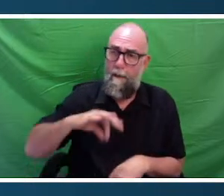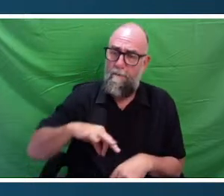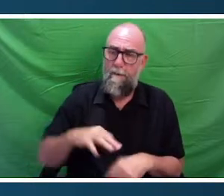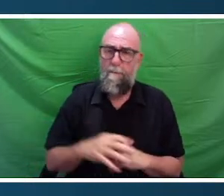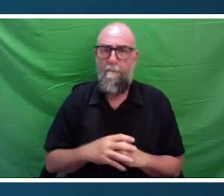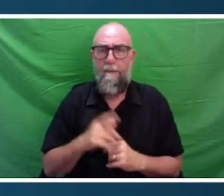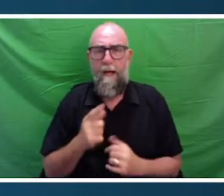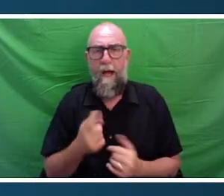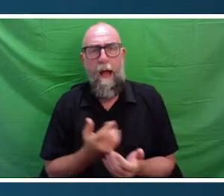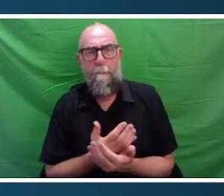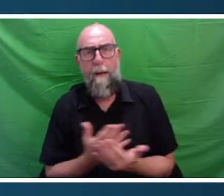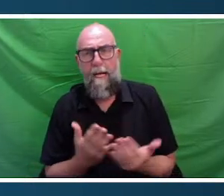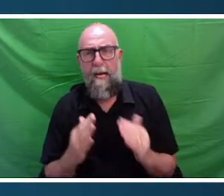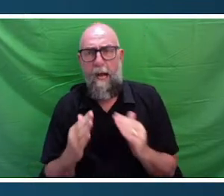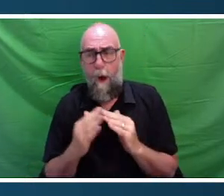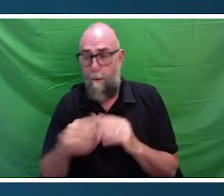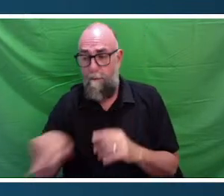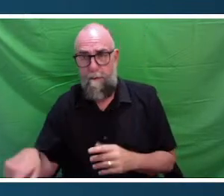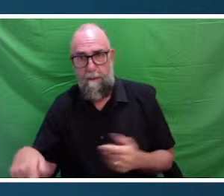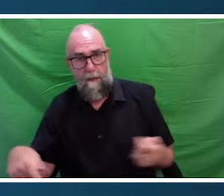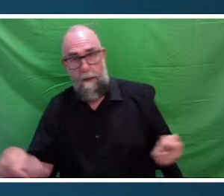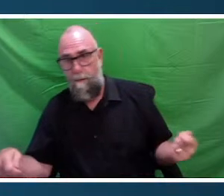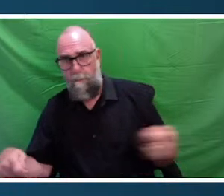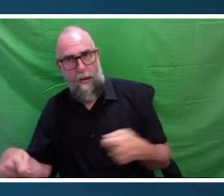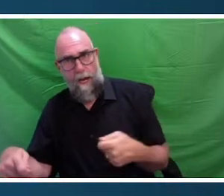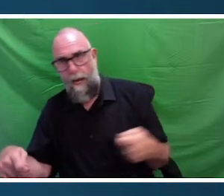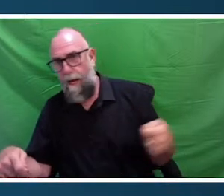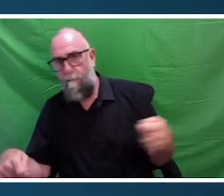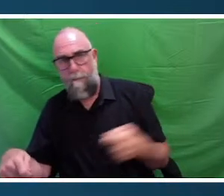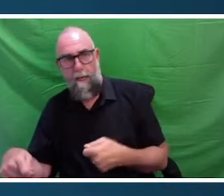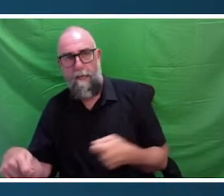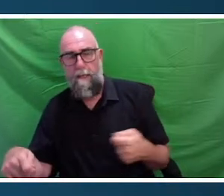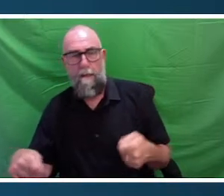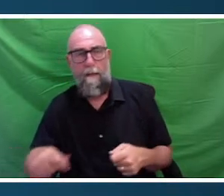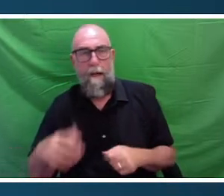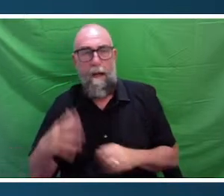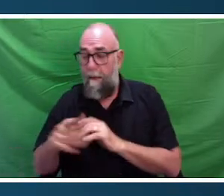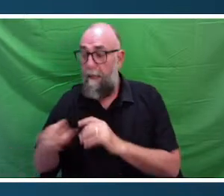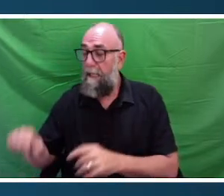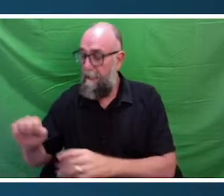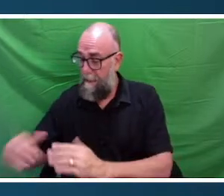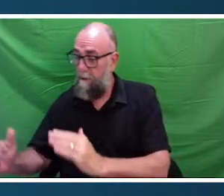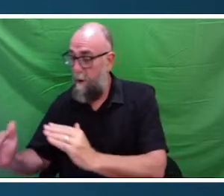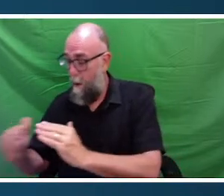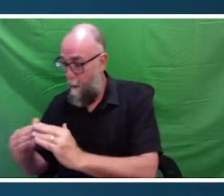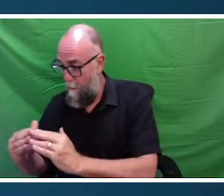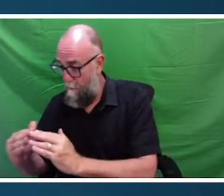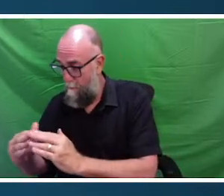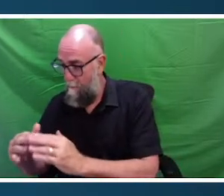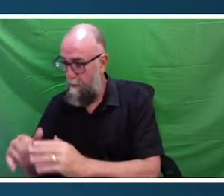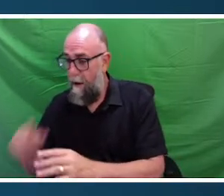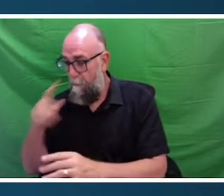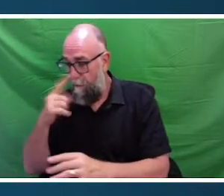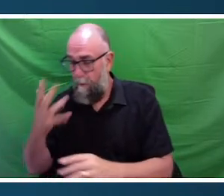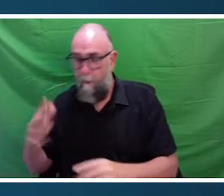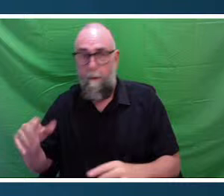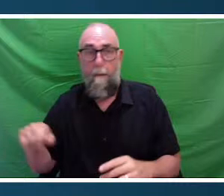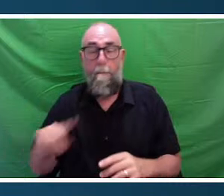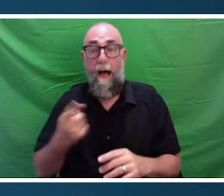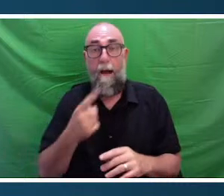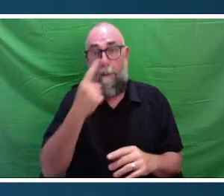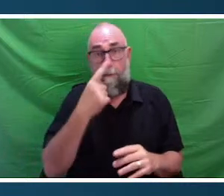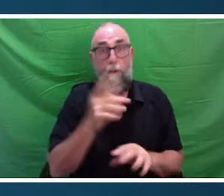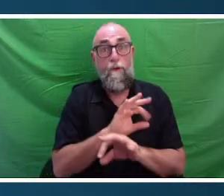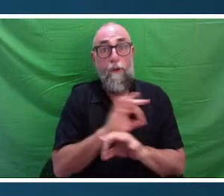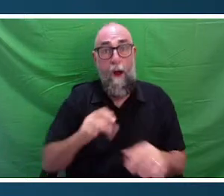receiving remittances from non-household members as well. It's not just participating households that send remittances. If you look at the non-sending household survey as well,